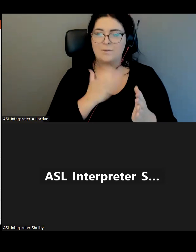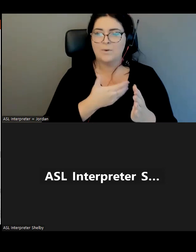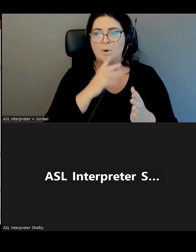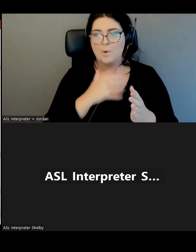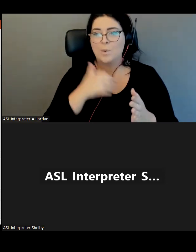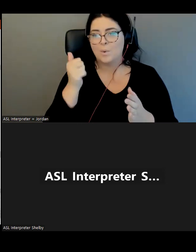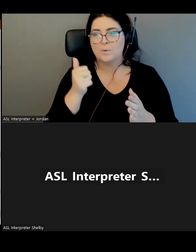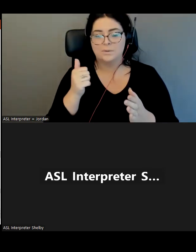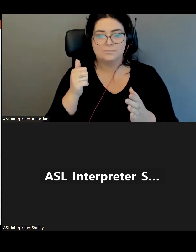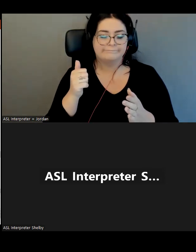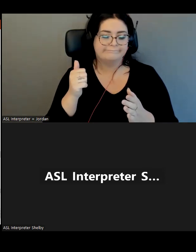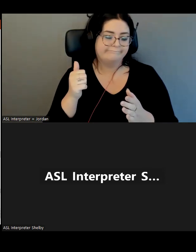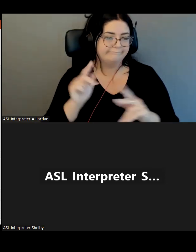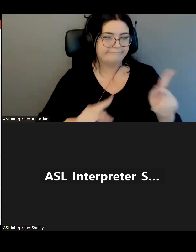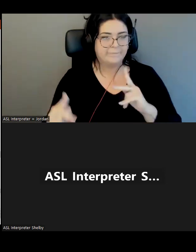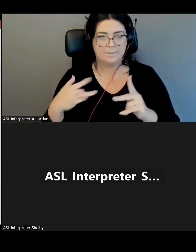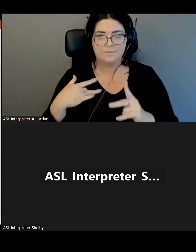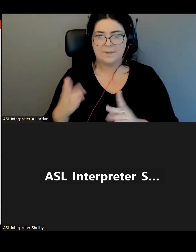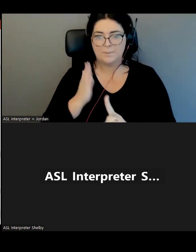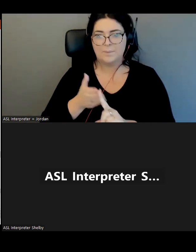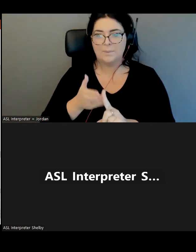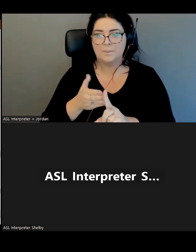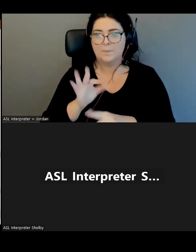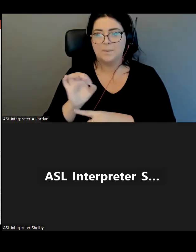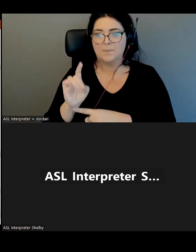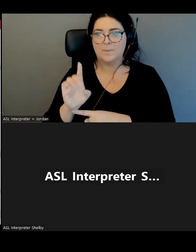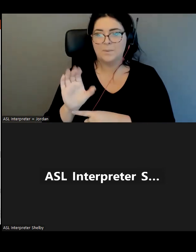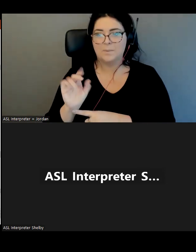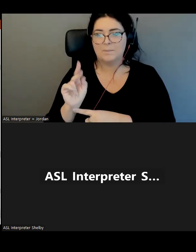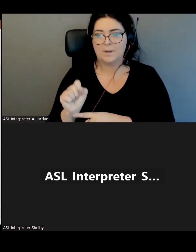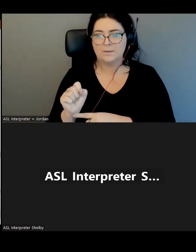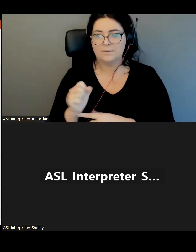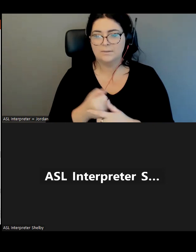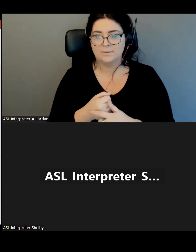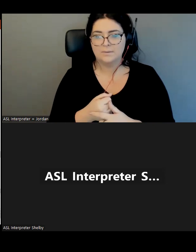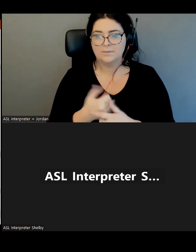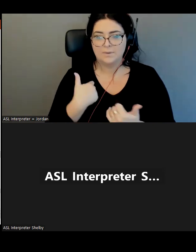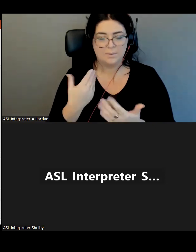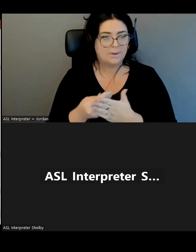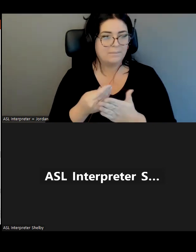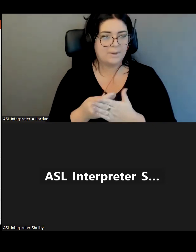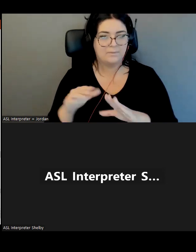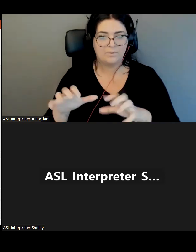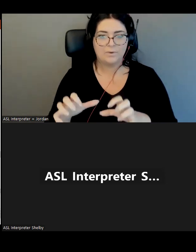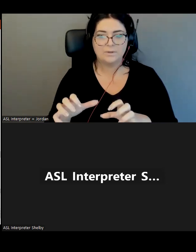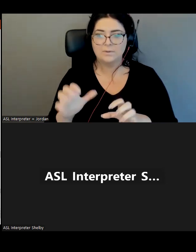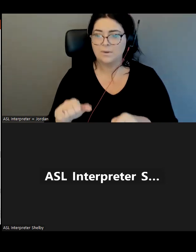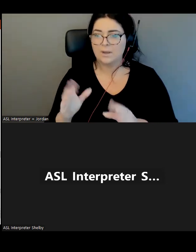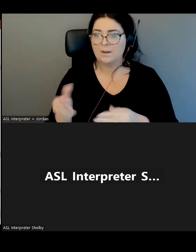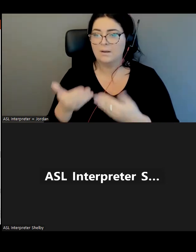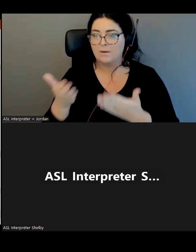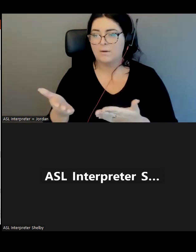food banks according to the statistics we get. So we have funded a freezer so they can actually start offering